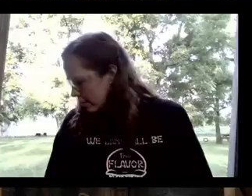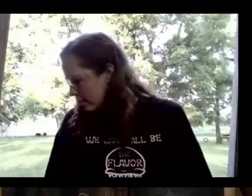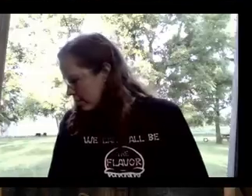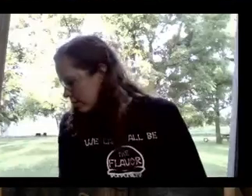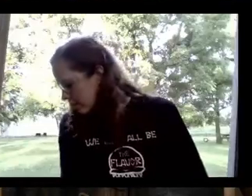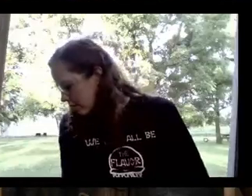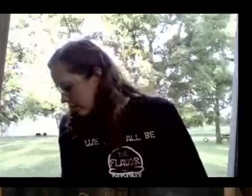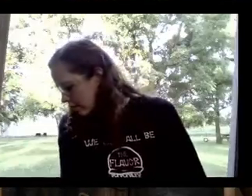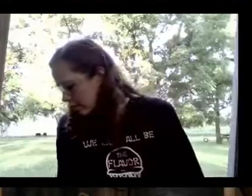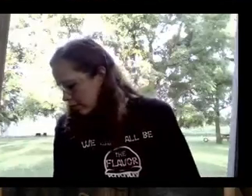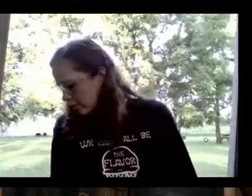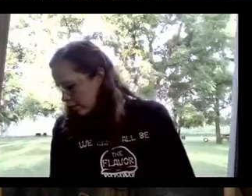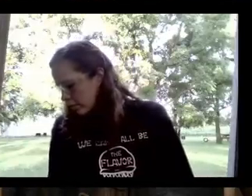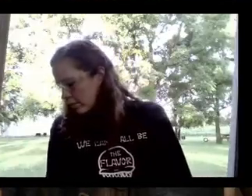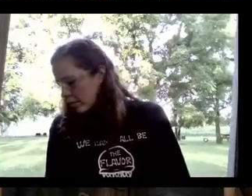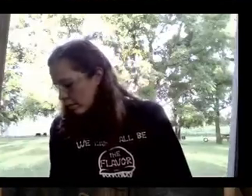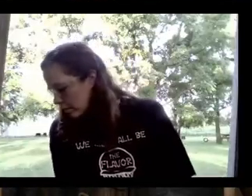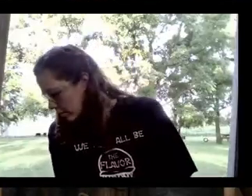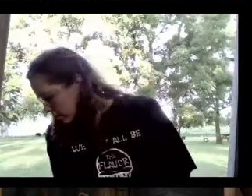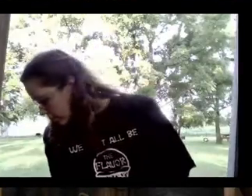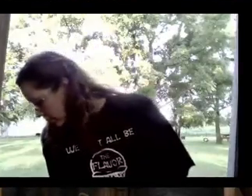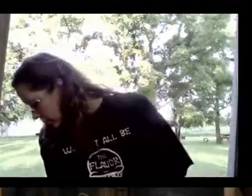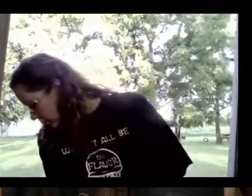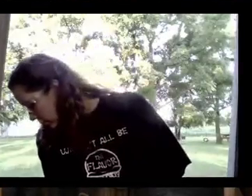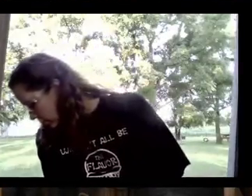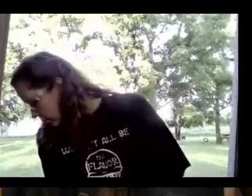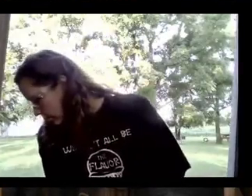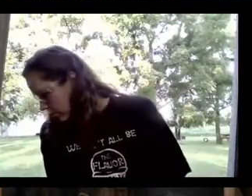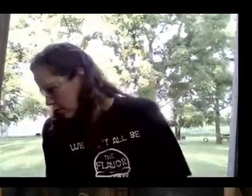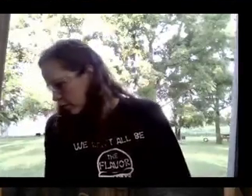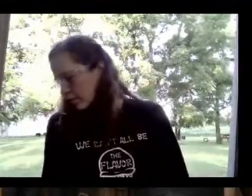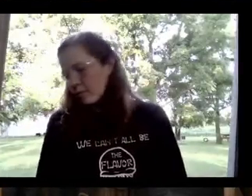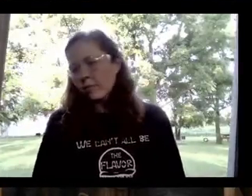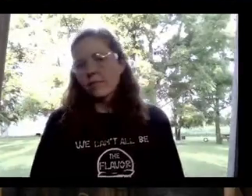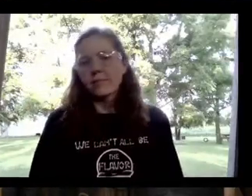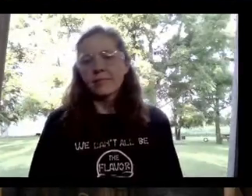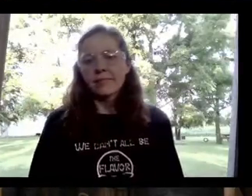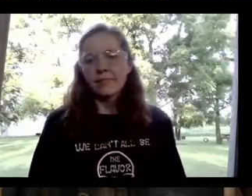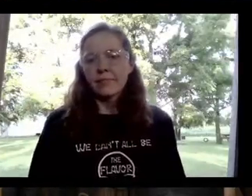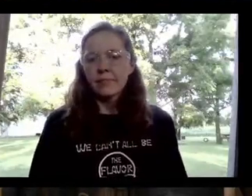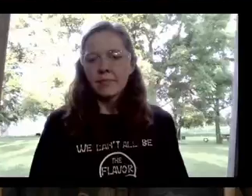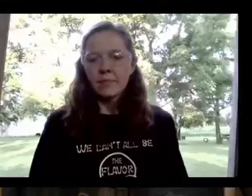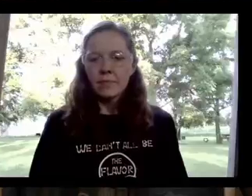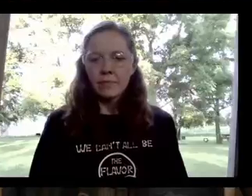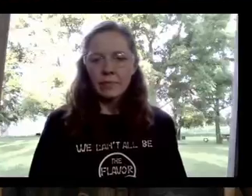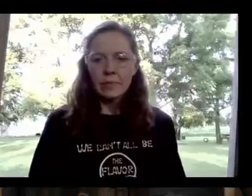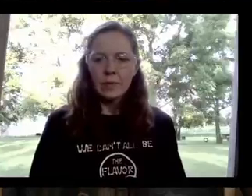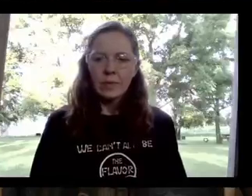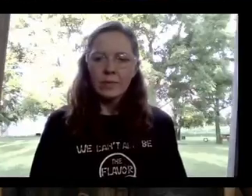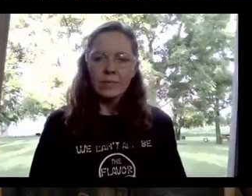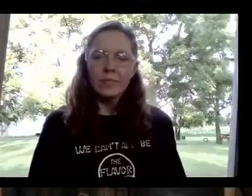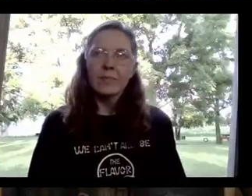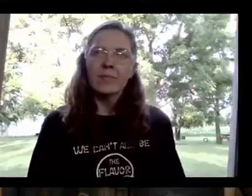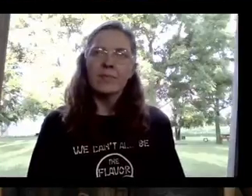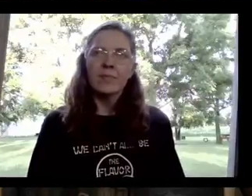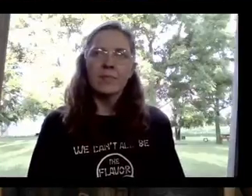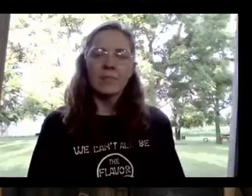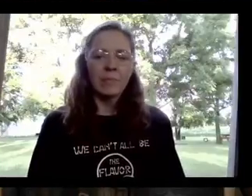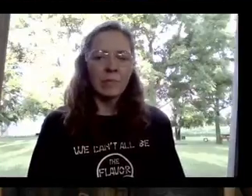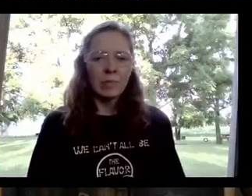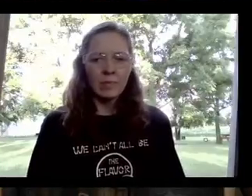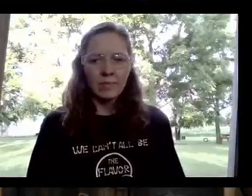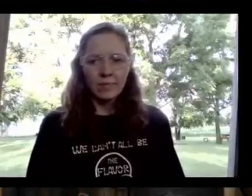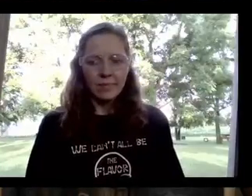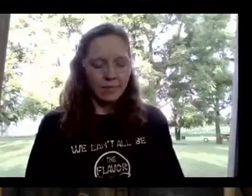like that. I'm hoping to do some sort of video on it. At least I'll put some pictures on Instagram